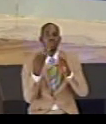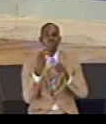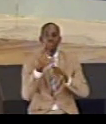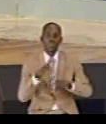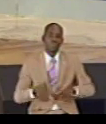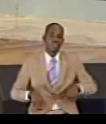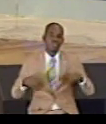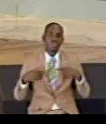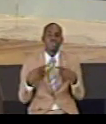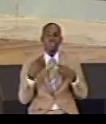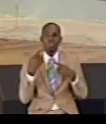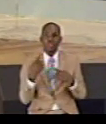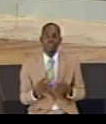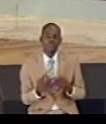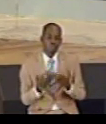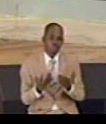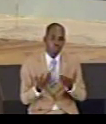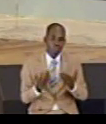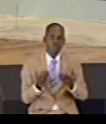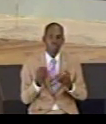the pursuit of your life,